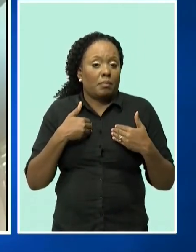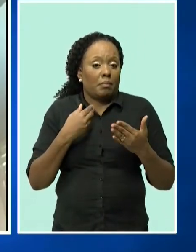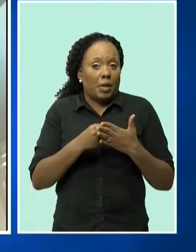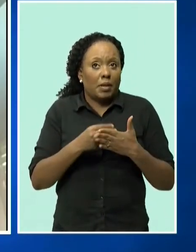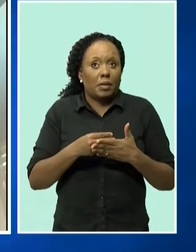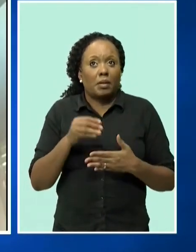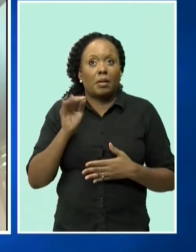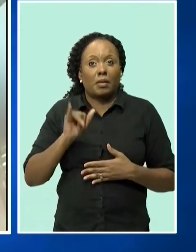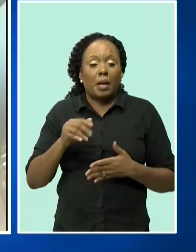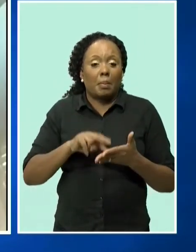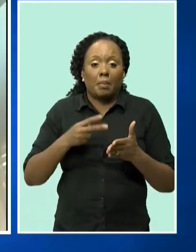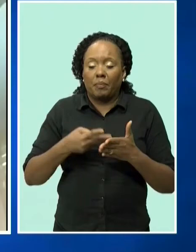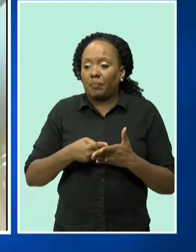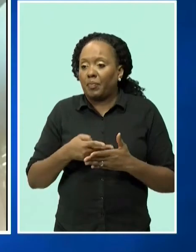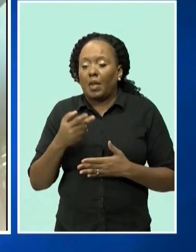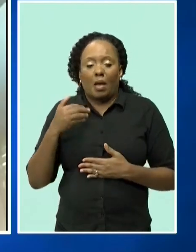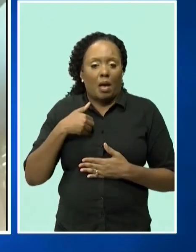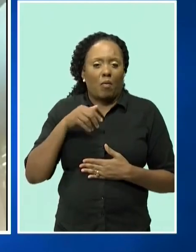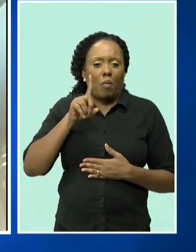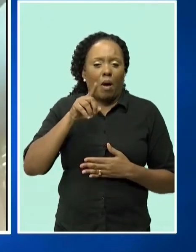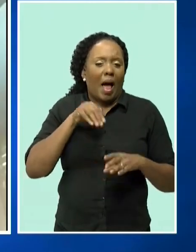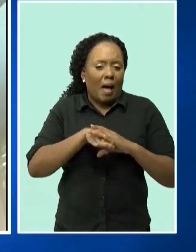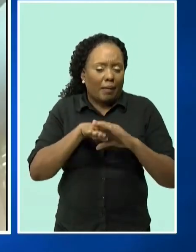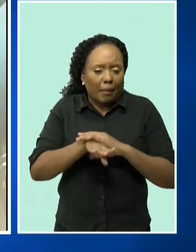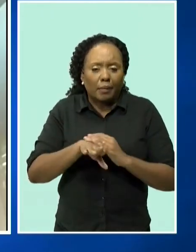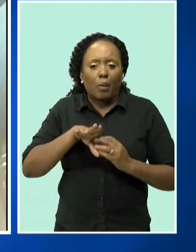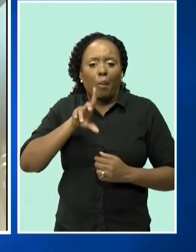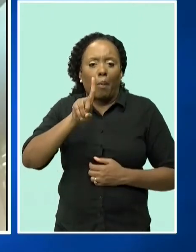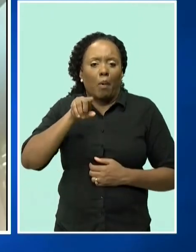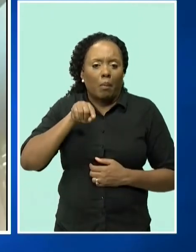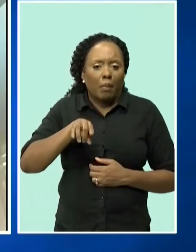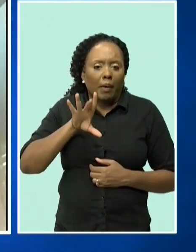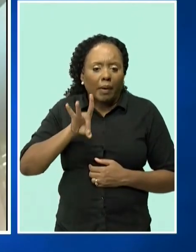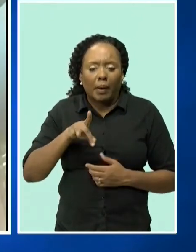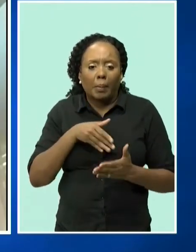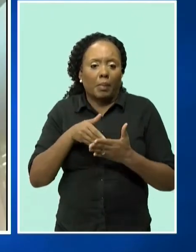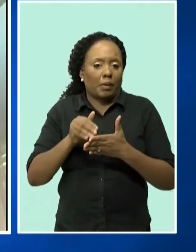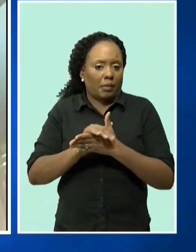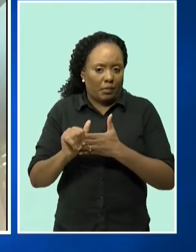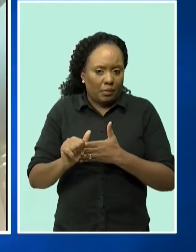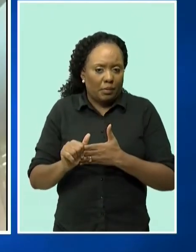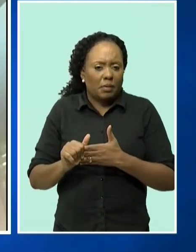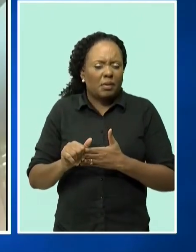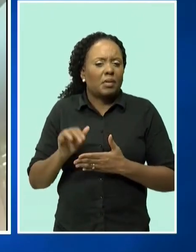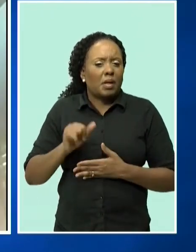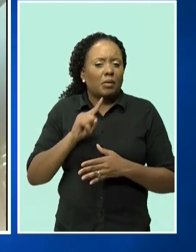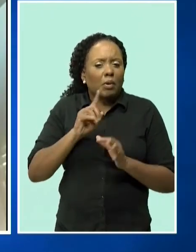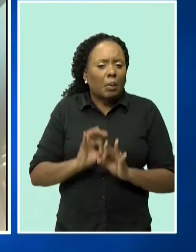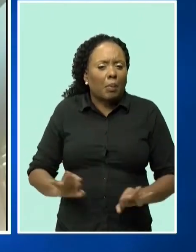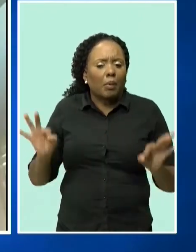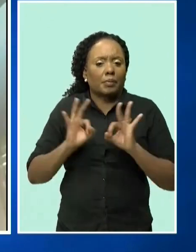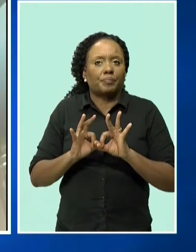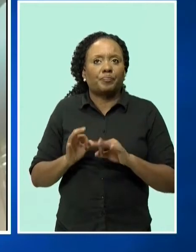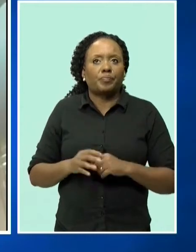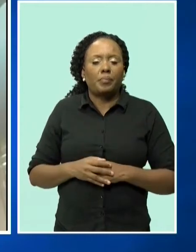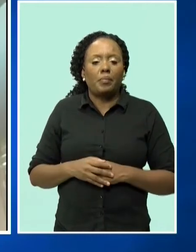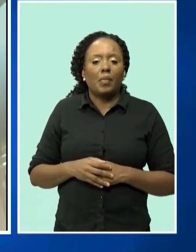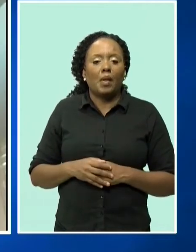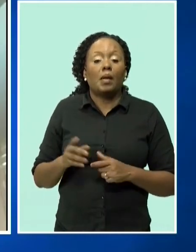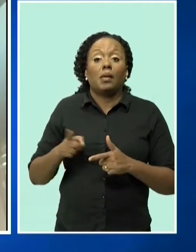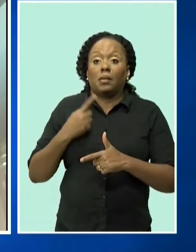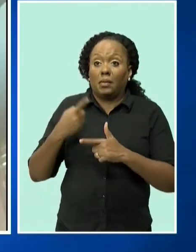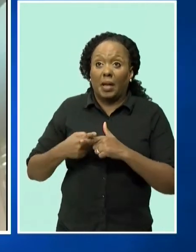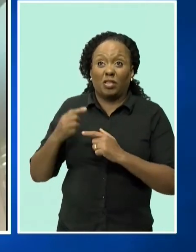billion immediately if you get a shot. So that's why you're building them into it, into this sort of thing, right? And then on the infrastructure, you got to